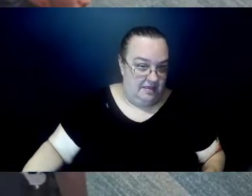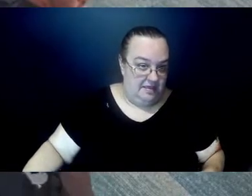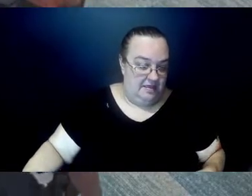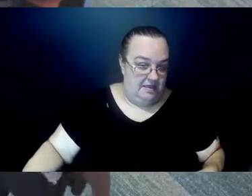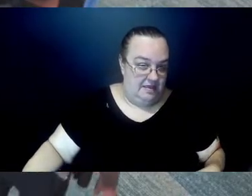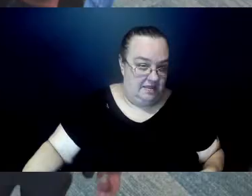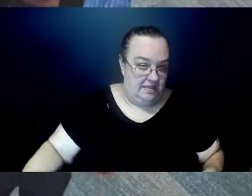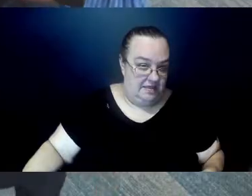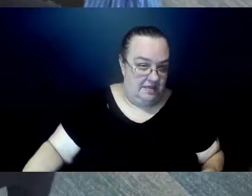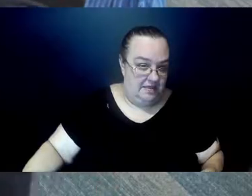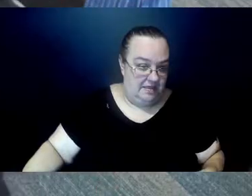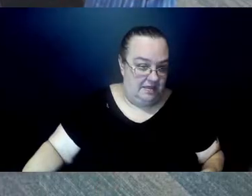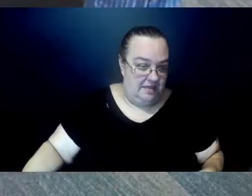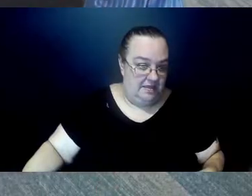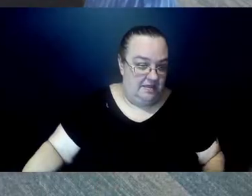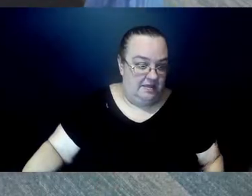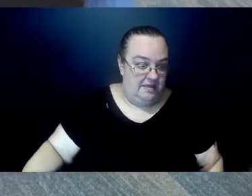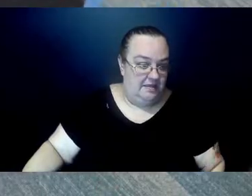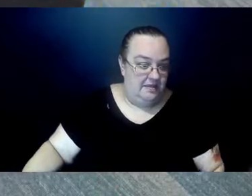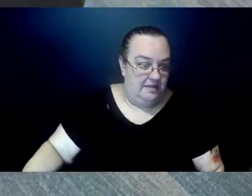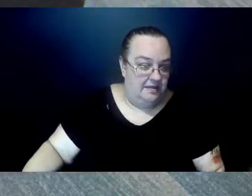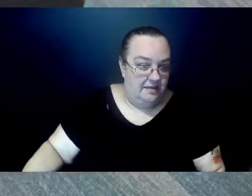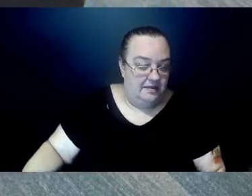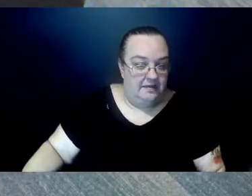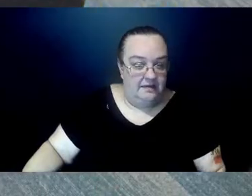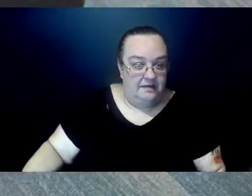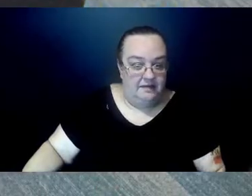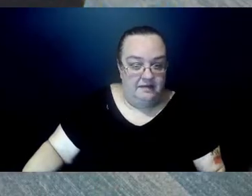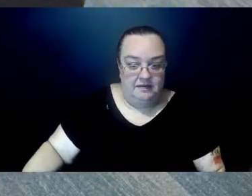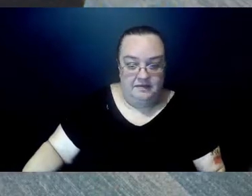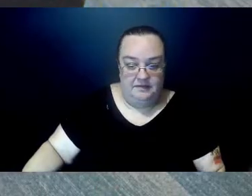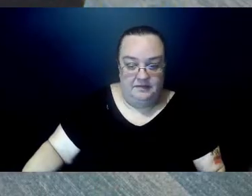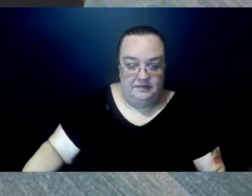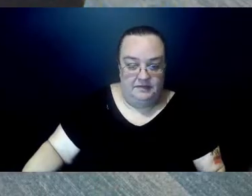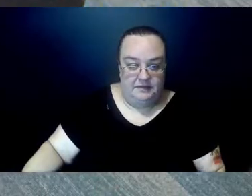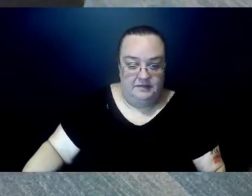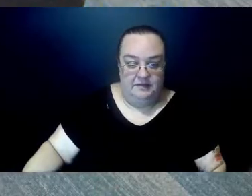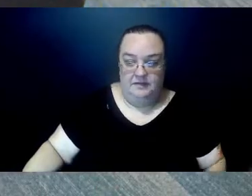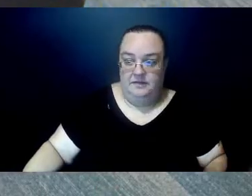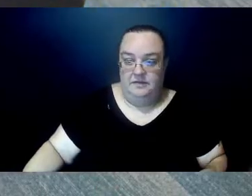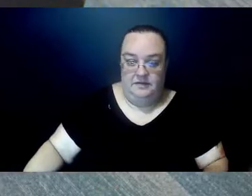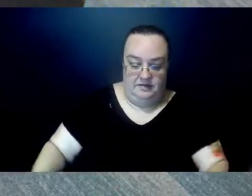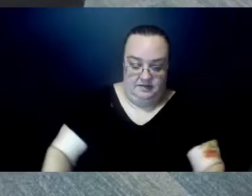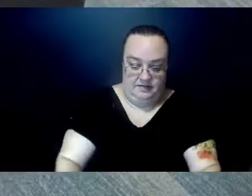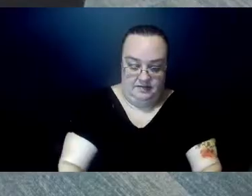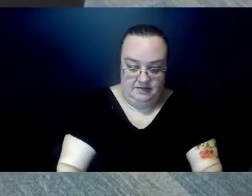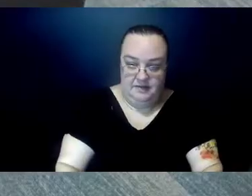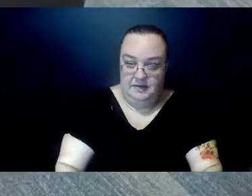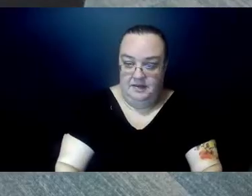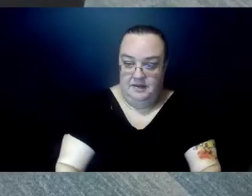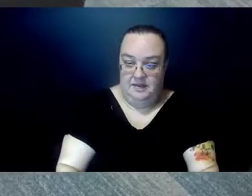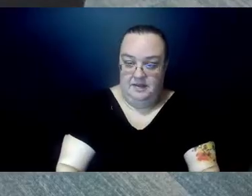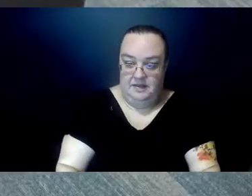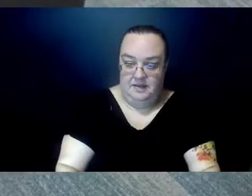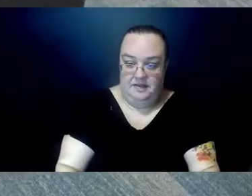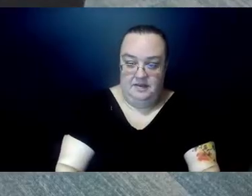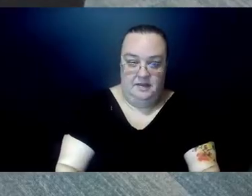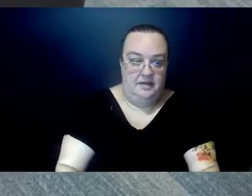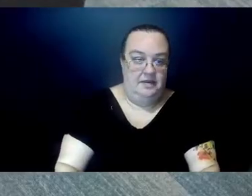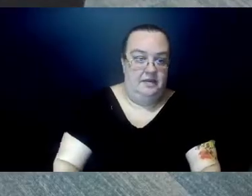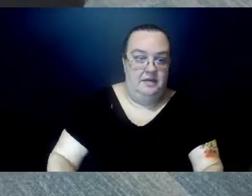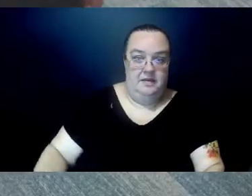Why don't you stand here? And I'll stand here. That way they can see you and hear you.